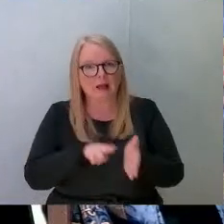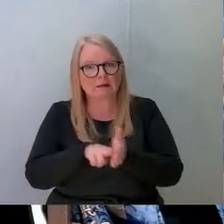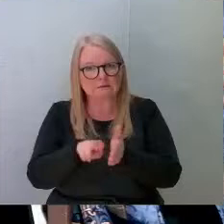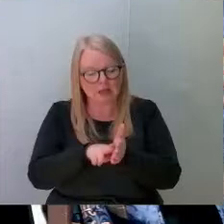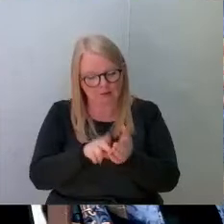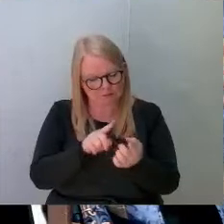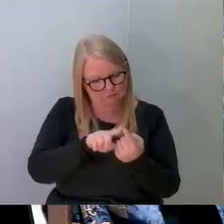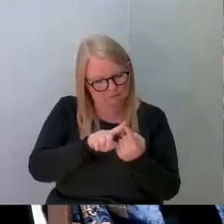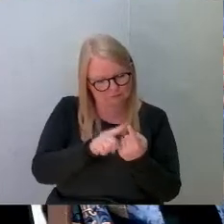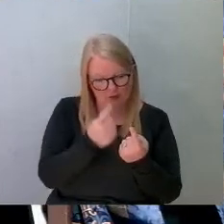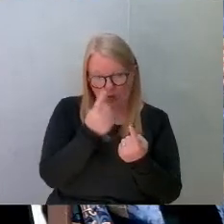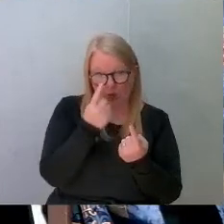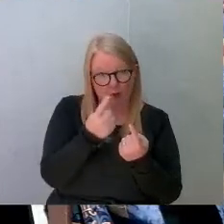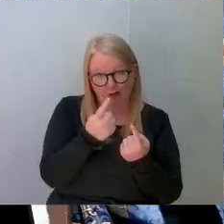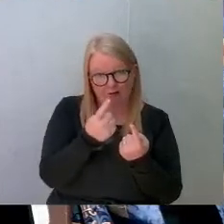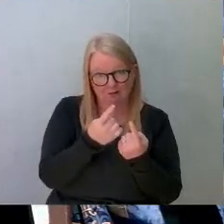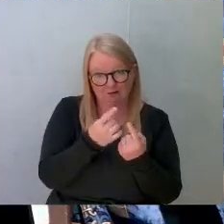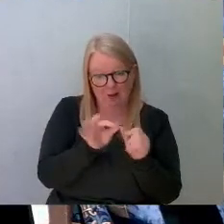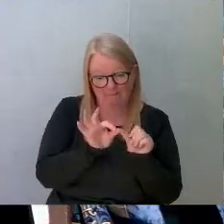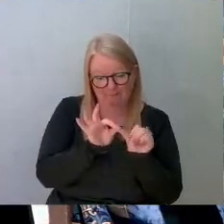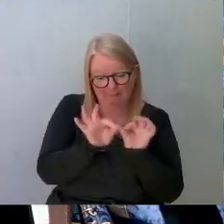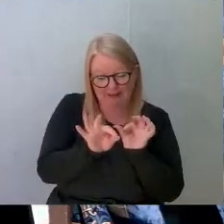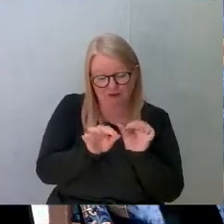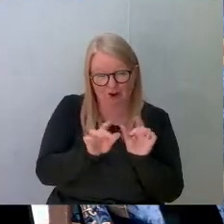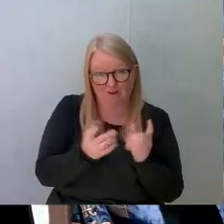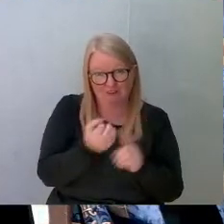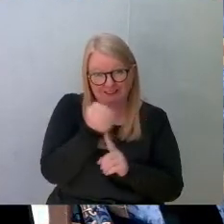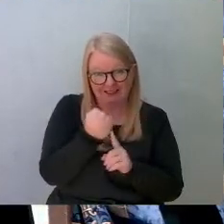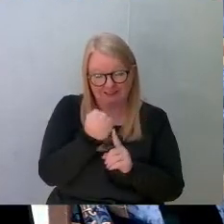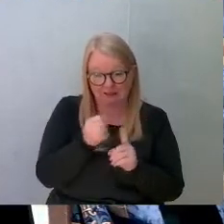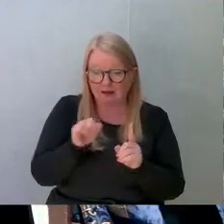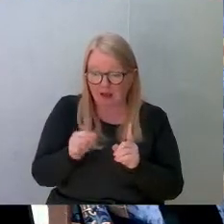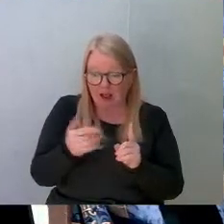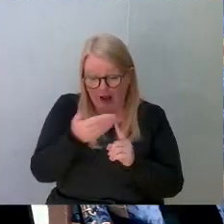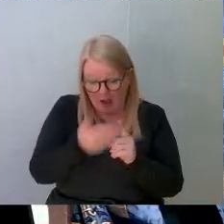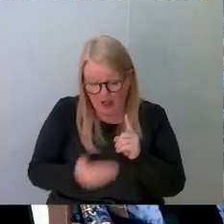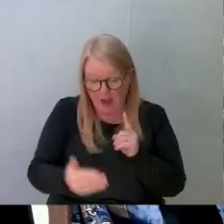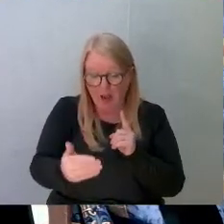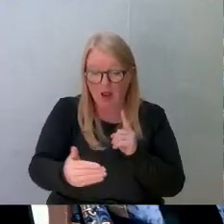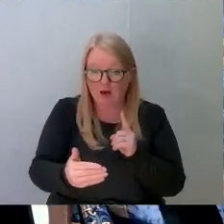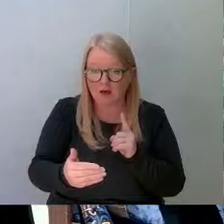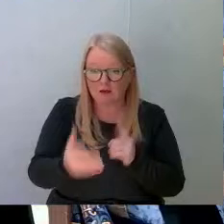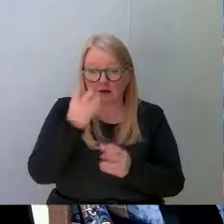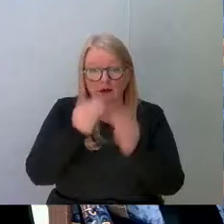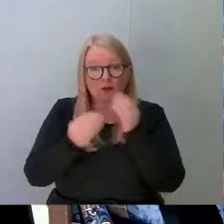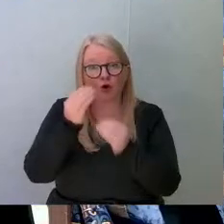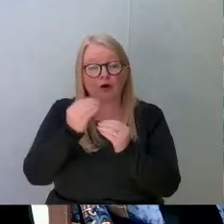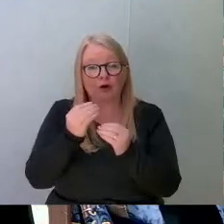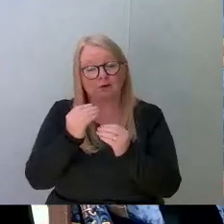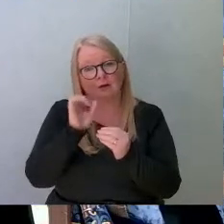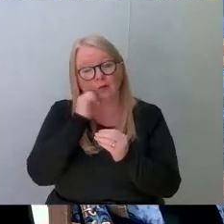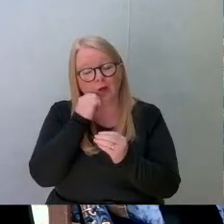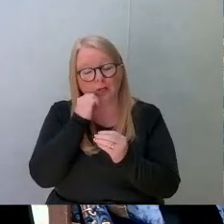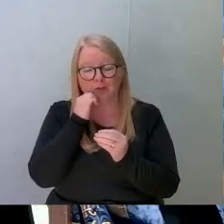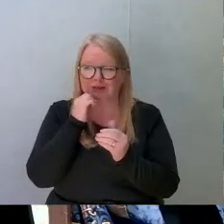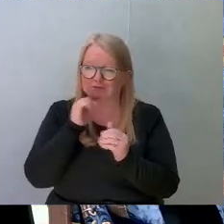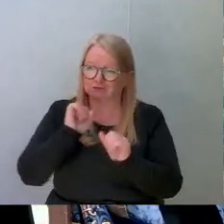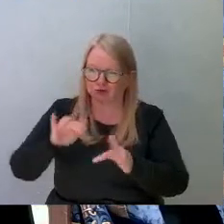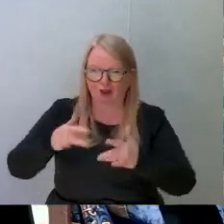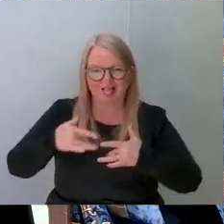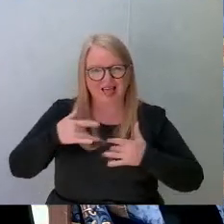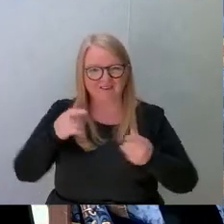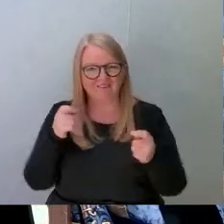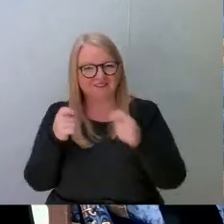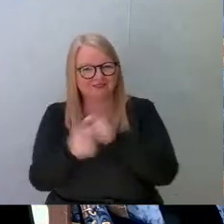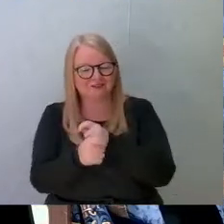one measure of success. And from here on in, your learning will be largely shaped by your life. So I do wish you